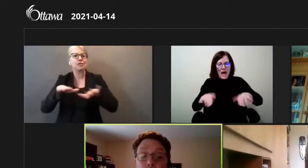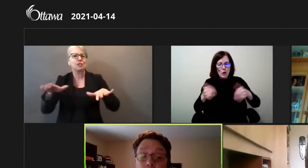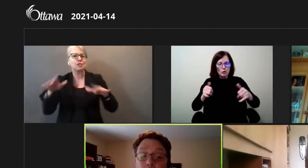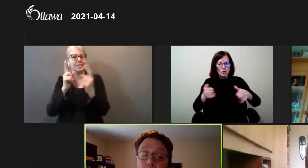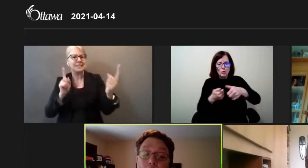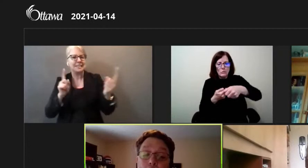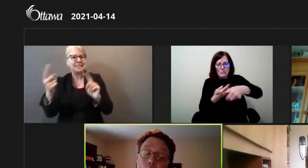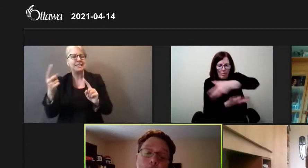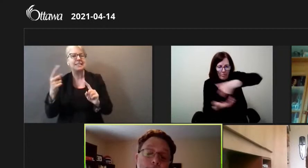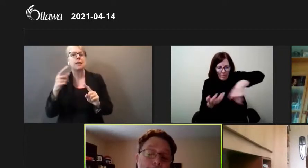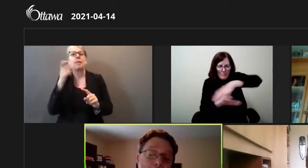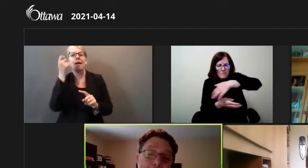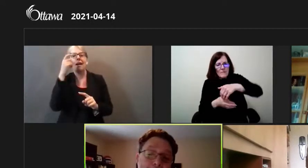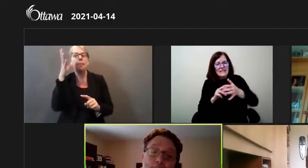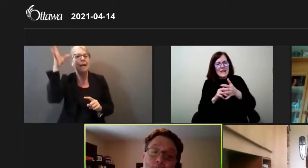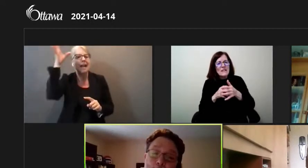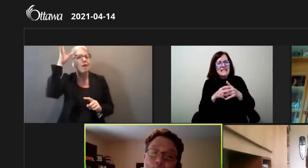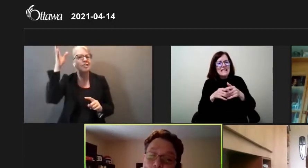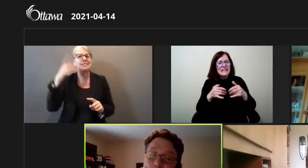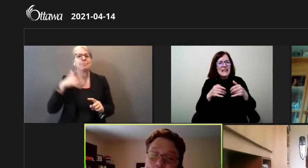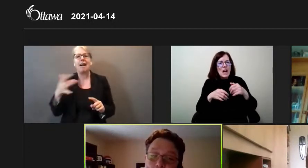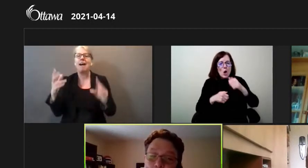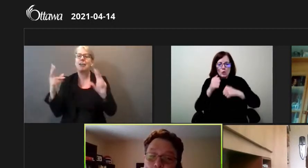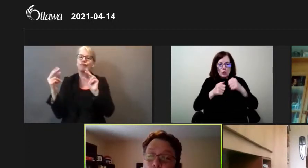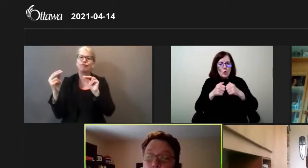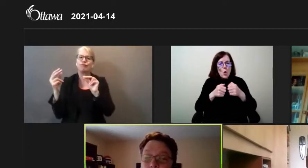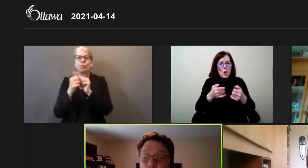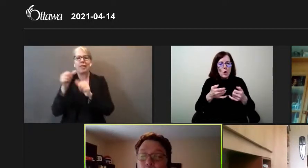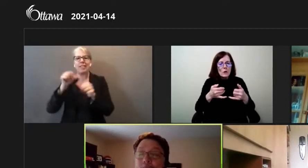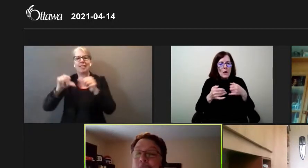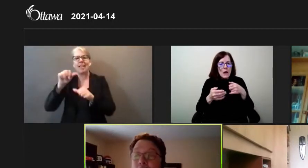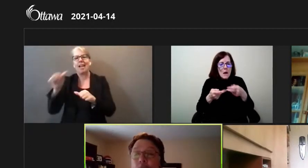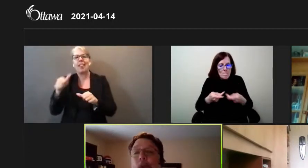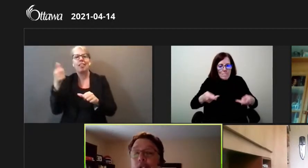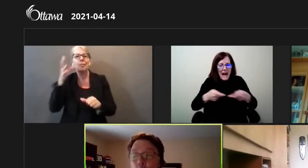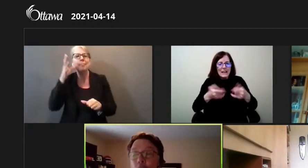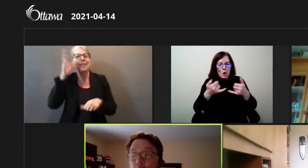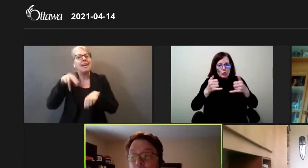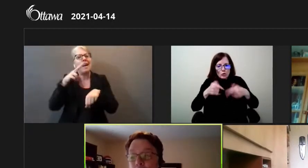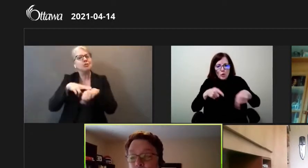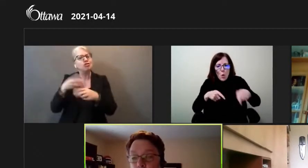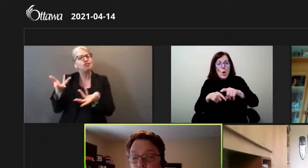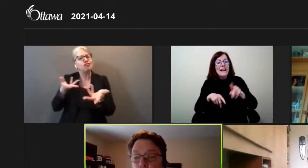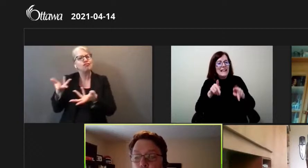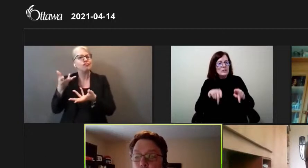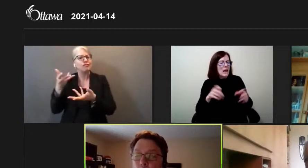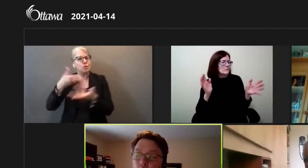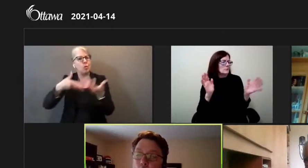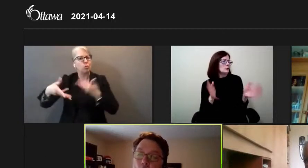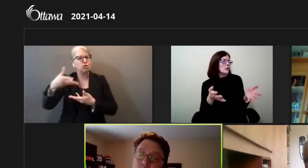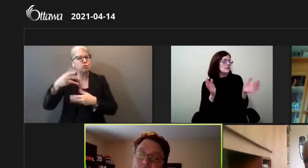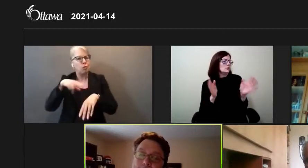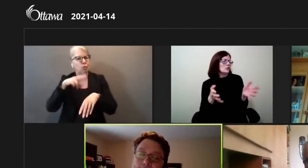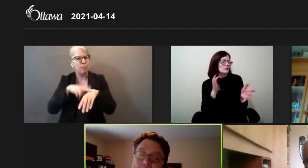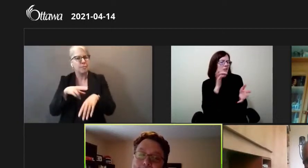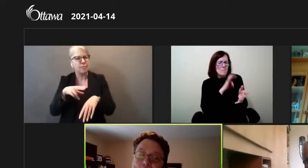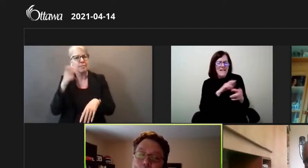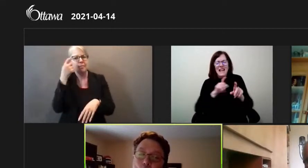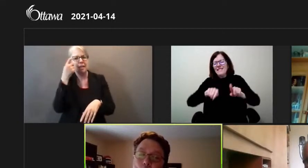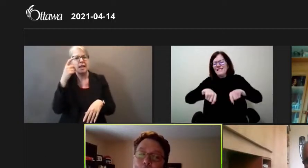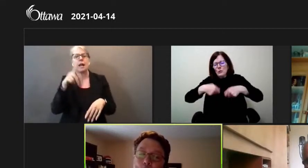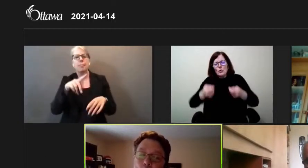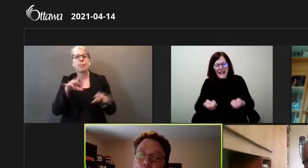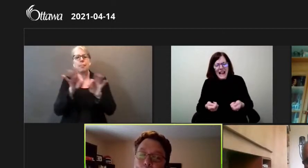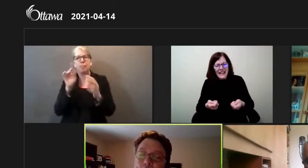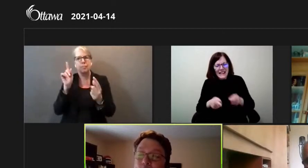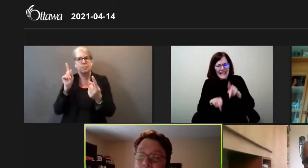then you have the parents who will have a tendency to start talking to each other, which is a really natural and social thing to do. But you watch the distance get shorter